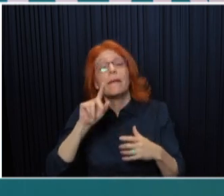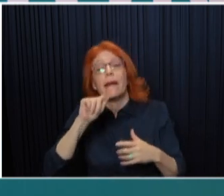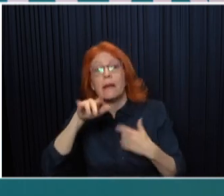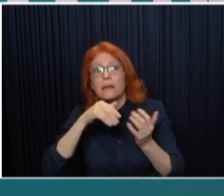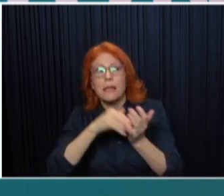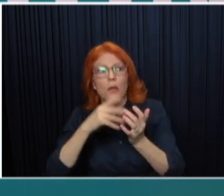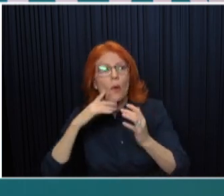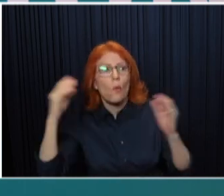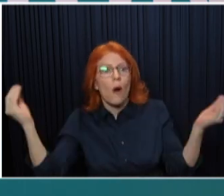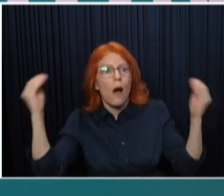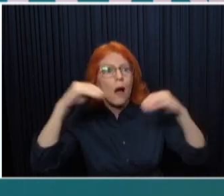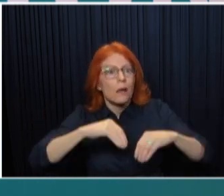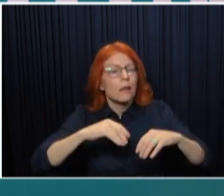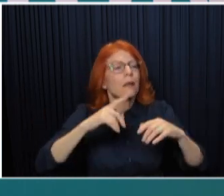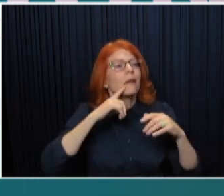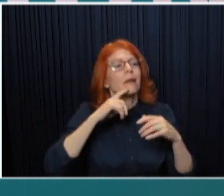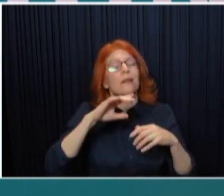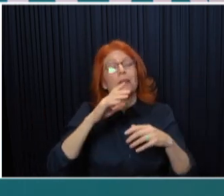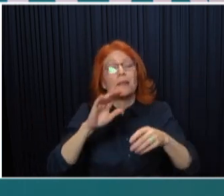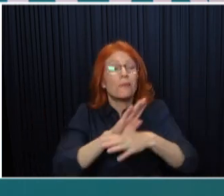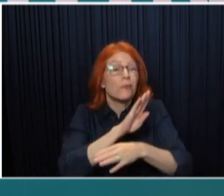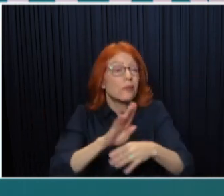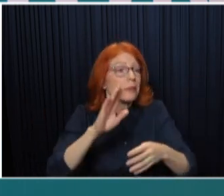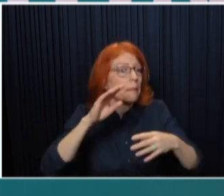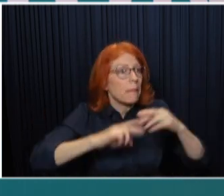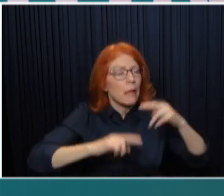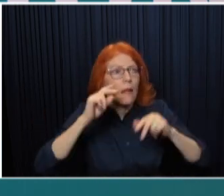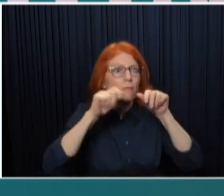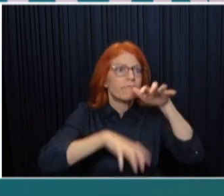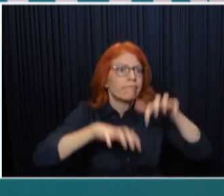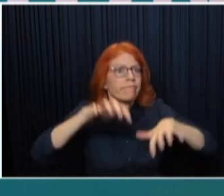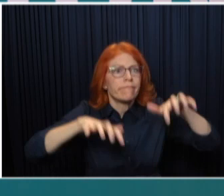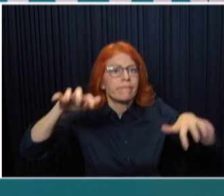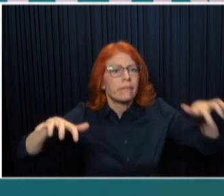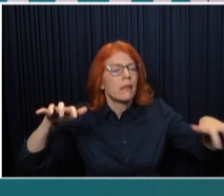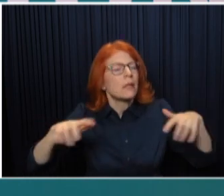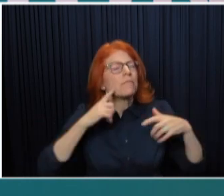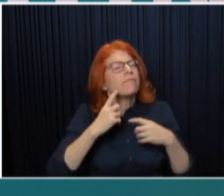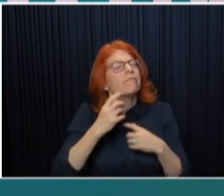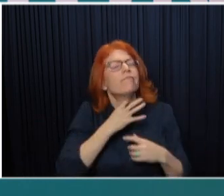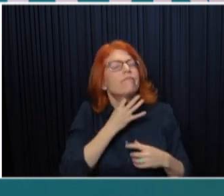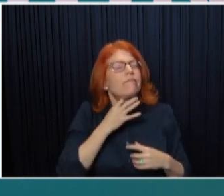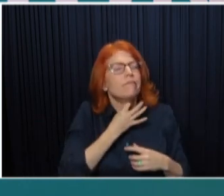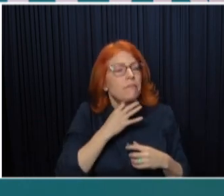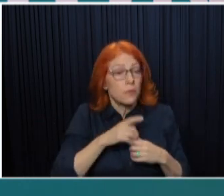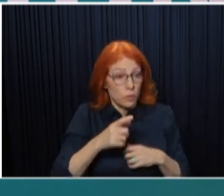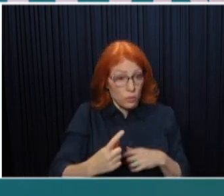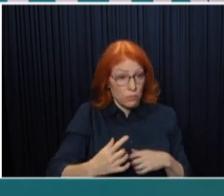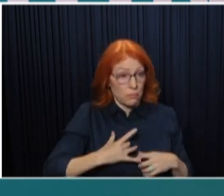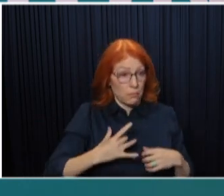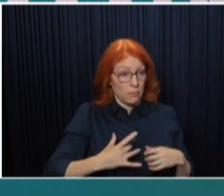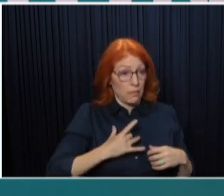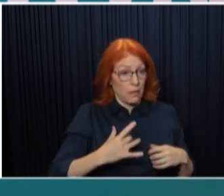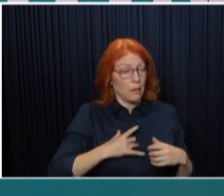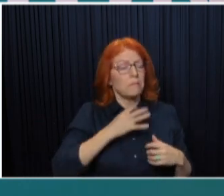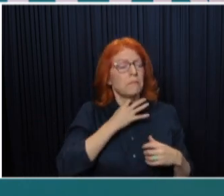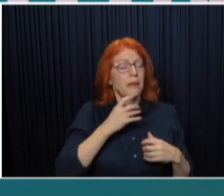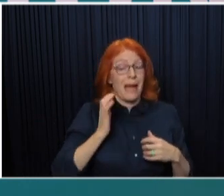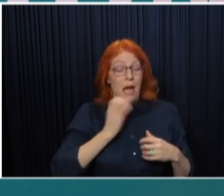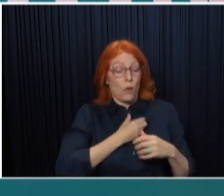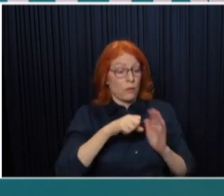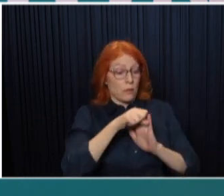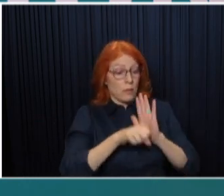in. You've got residential and commercial building just booming. So I'm curious, do you think that our state should